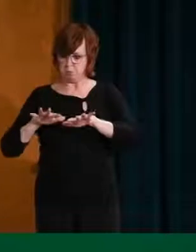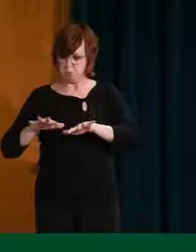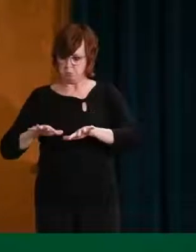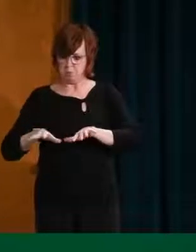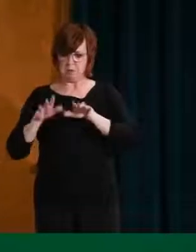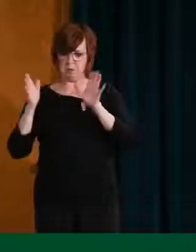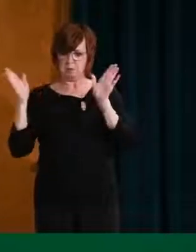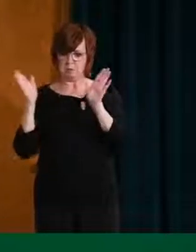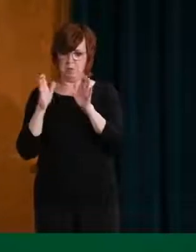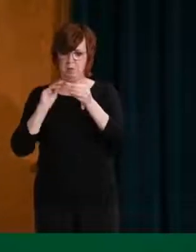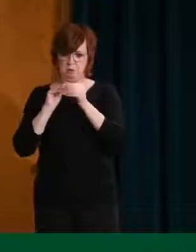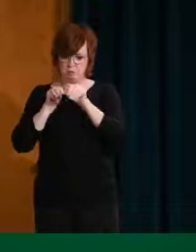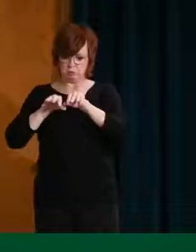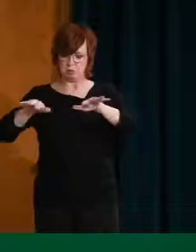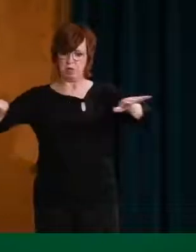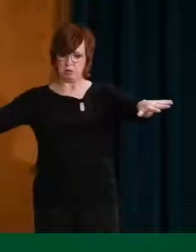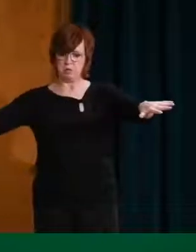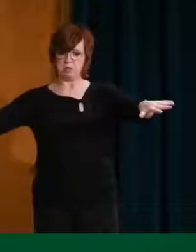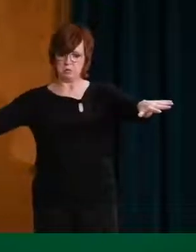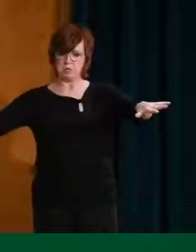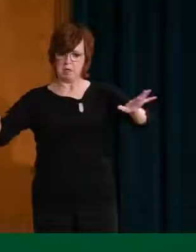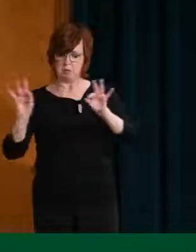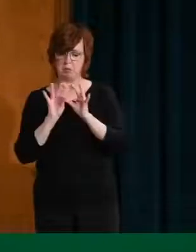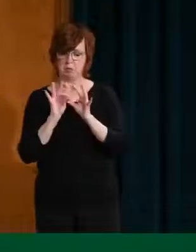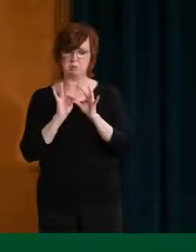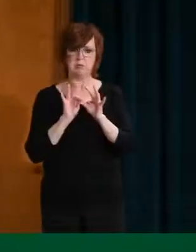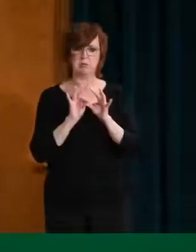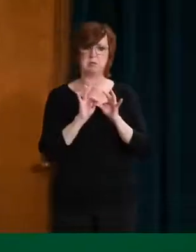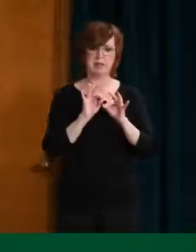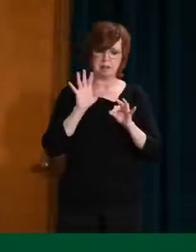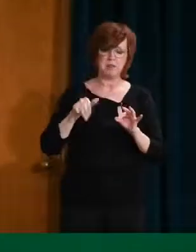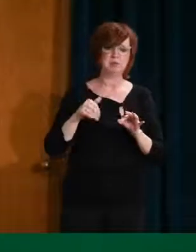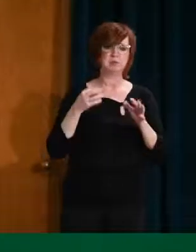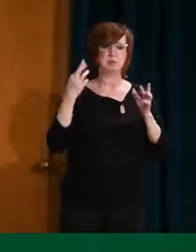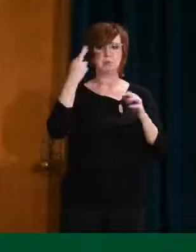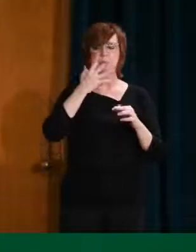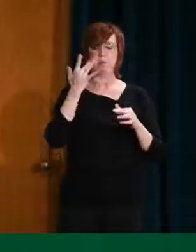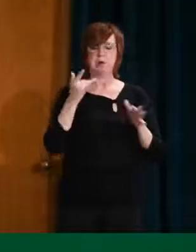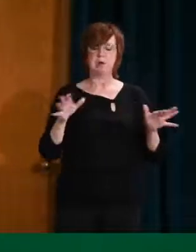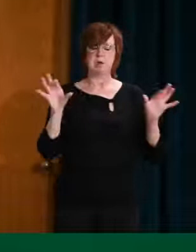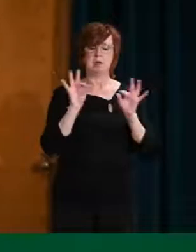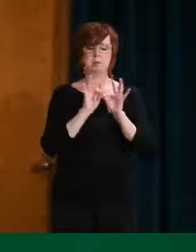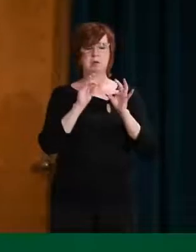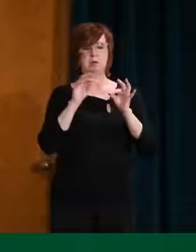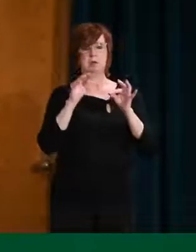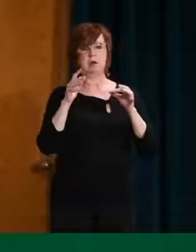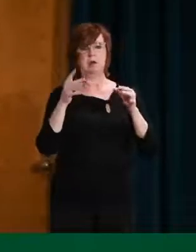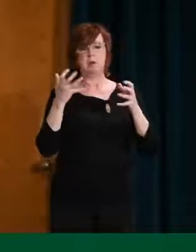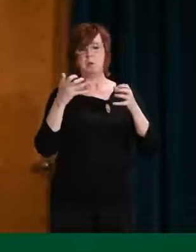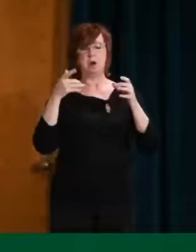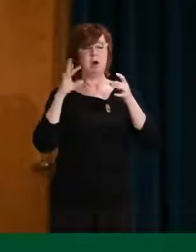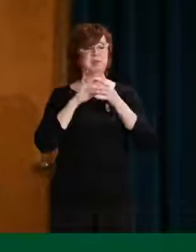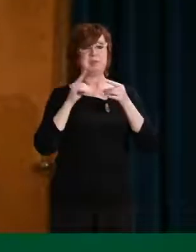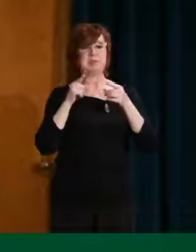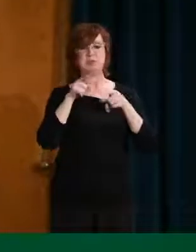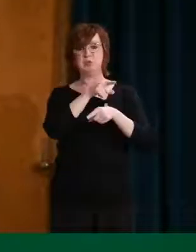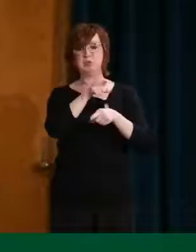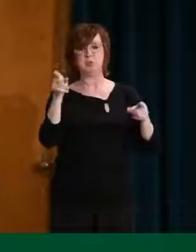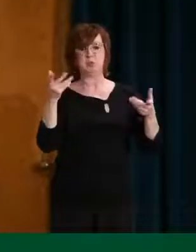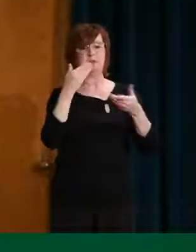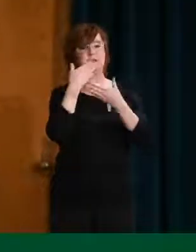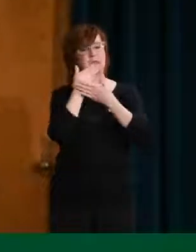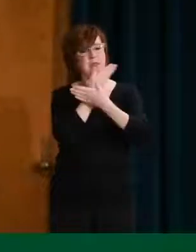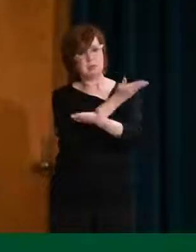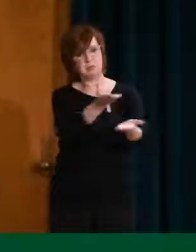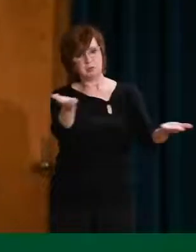person in this great province of Saskatchewan, thank you. Thank you for what you are doing. Thank you for what you are doing to flatten